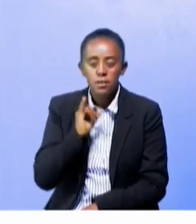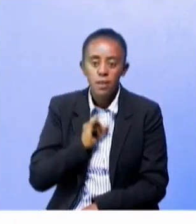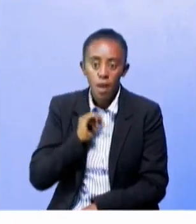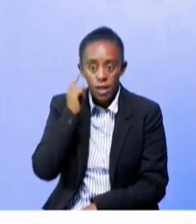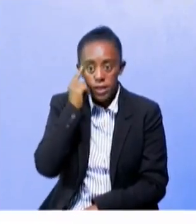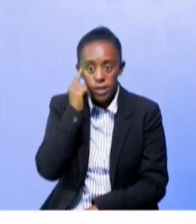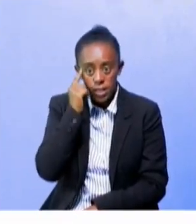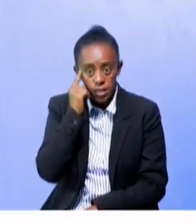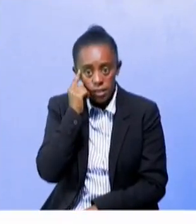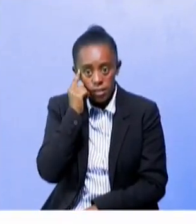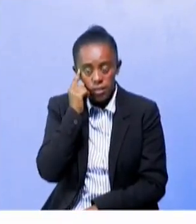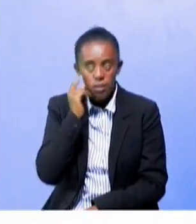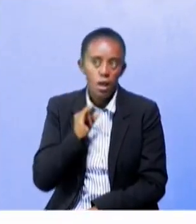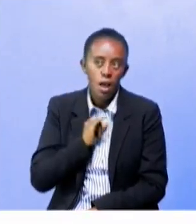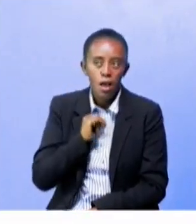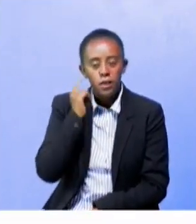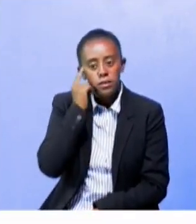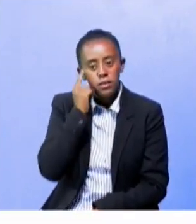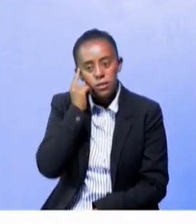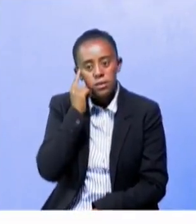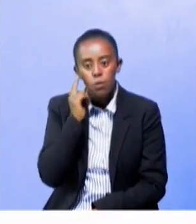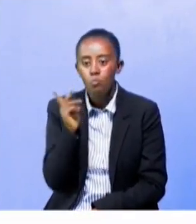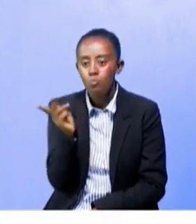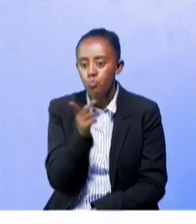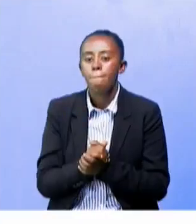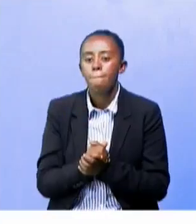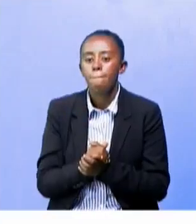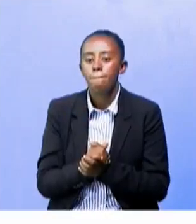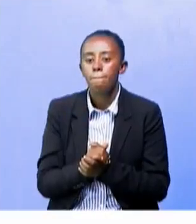that, I think both